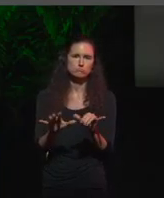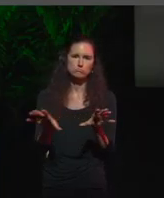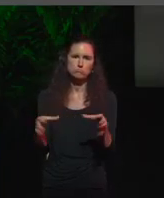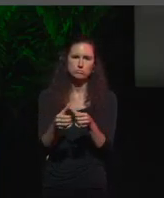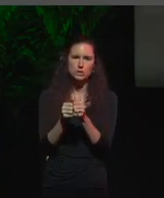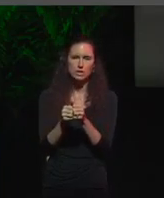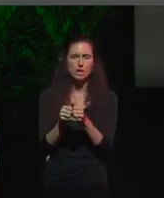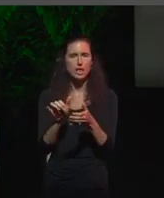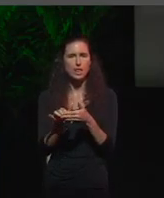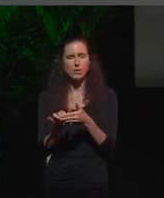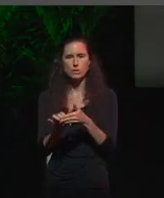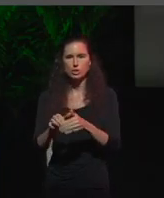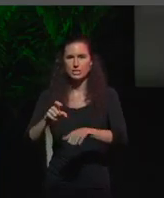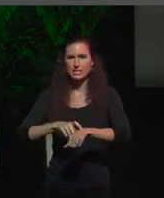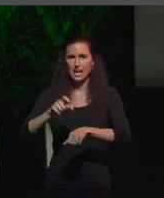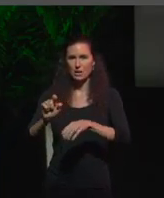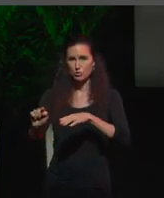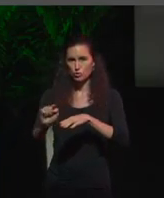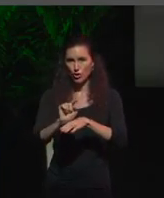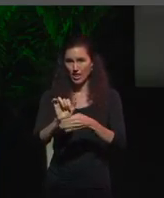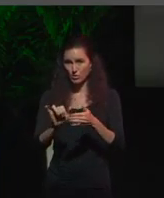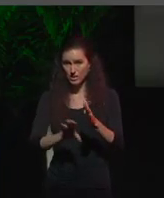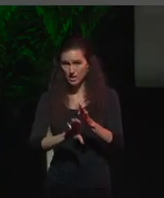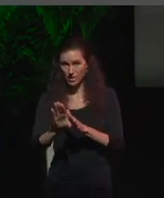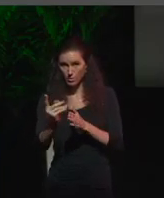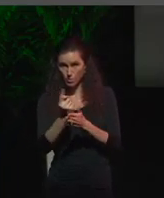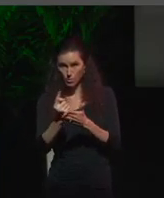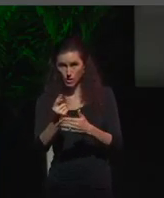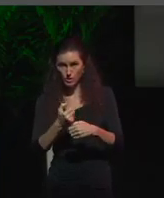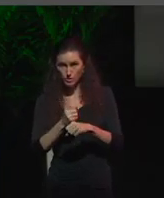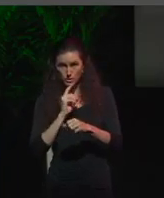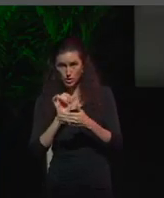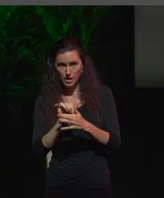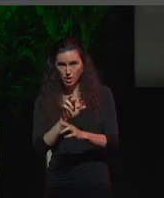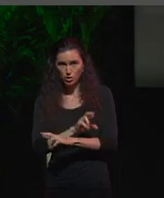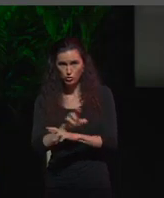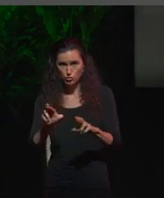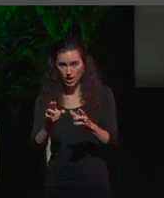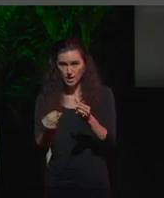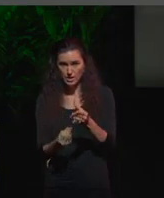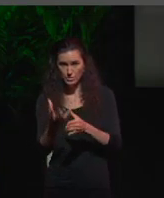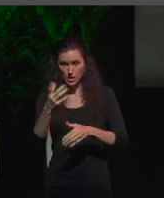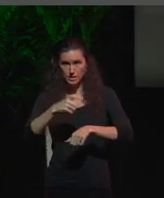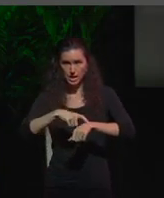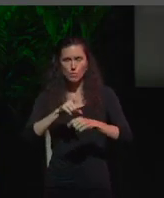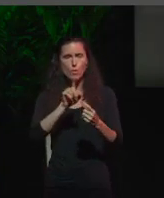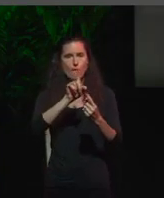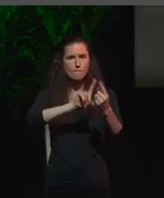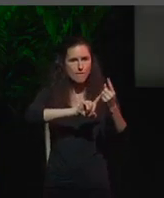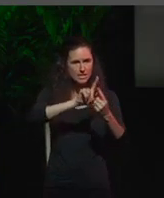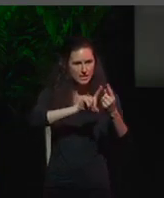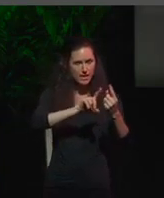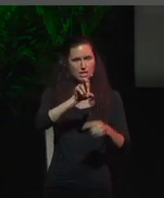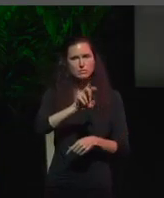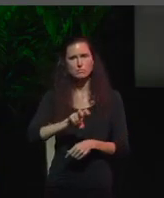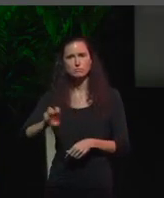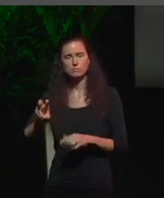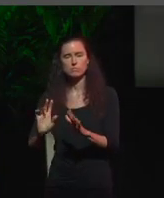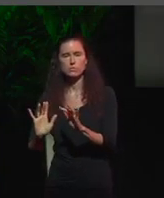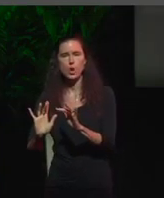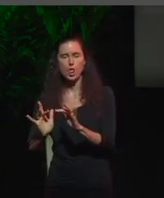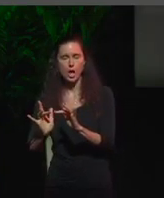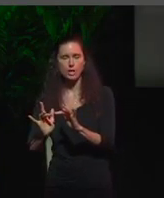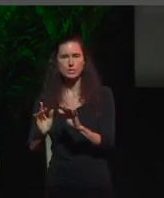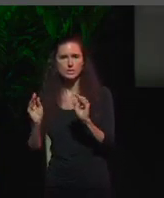just-in-time training that we developed within a week to make sure you were ready in the spring when we moved from the face-to-face to online modality.